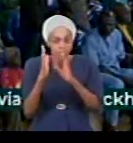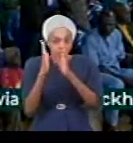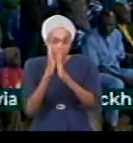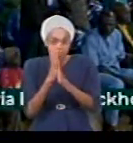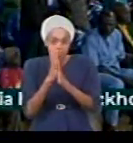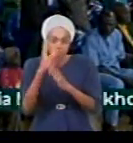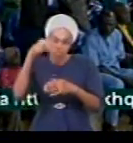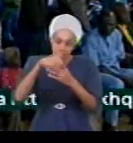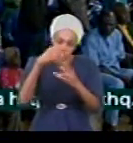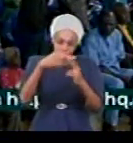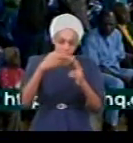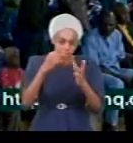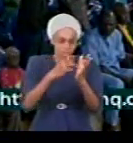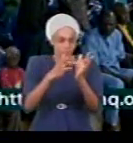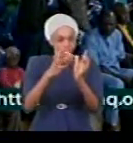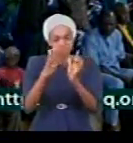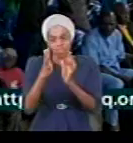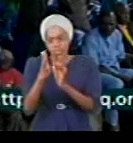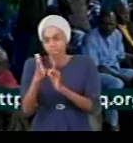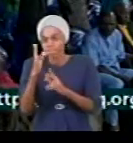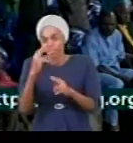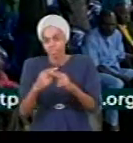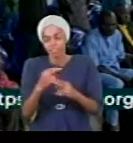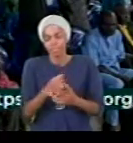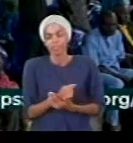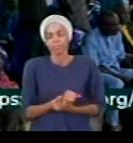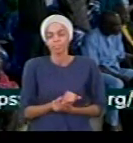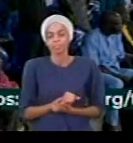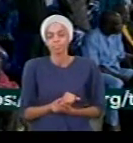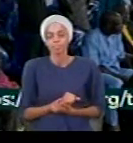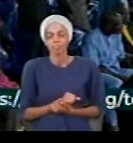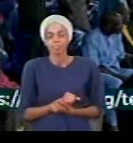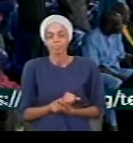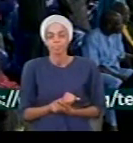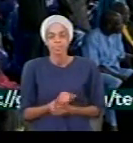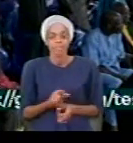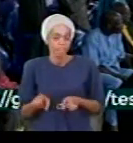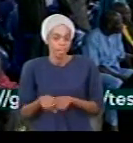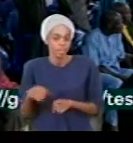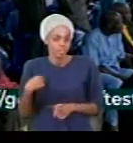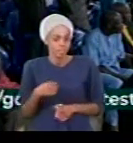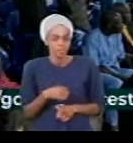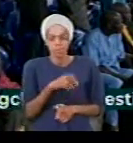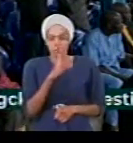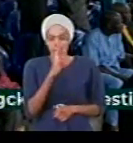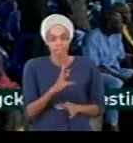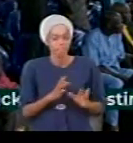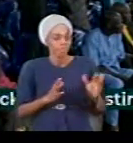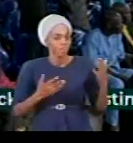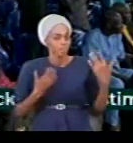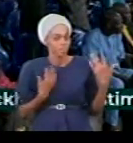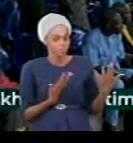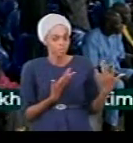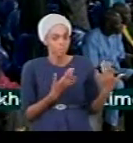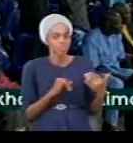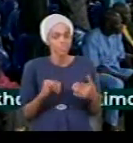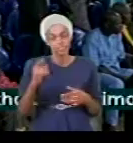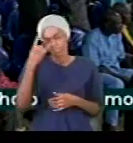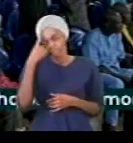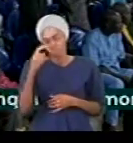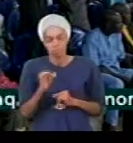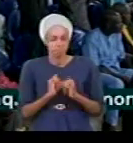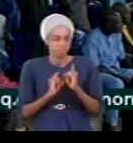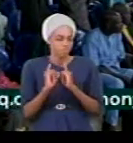why we are waiting for the interview at the alpha location here